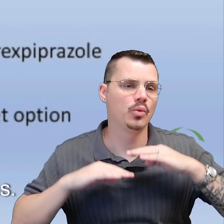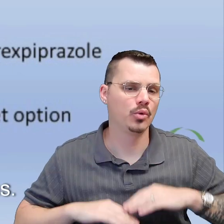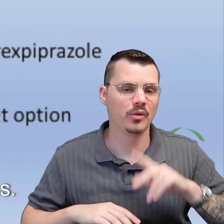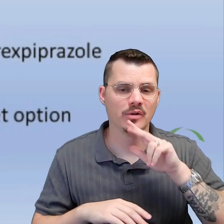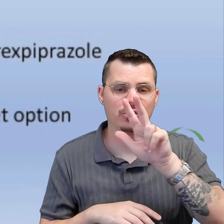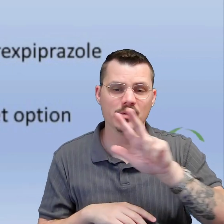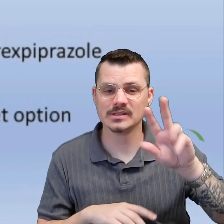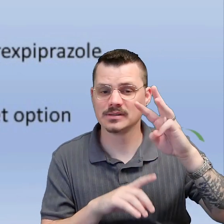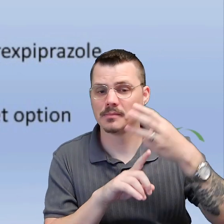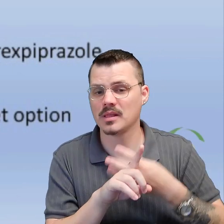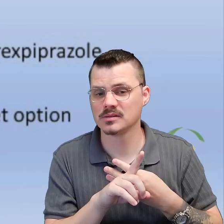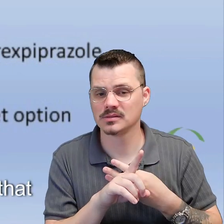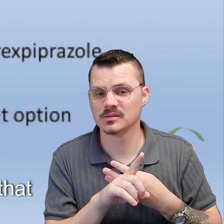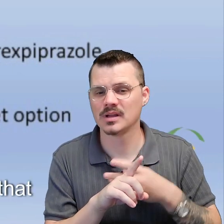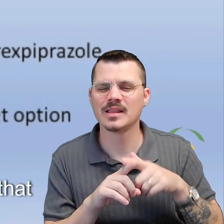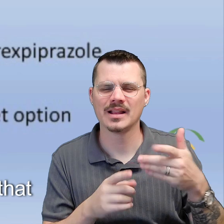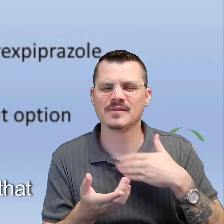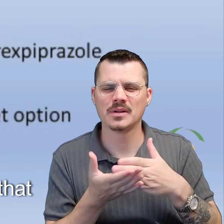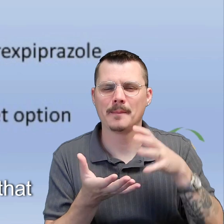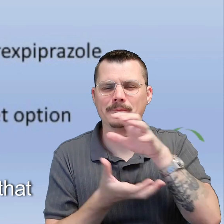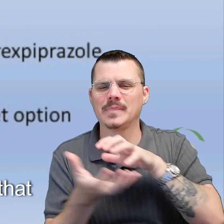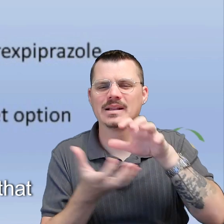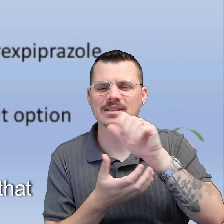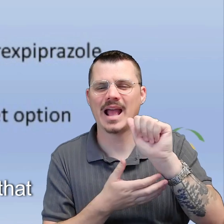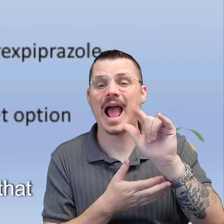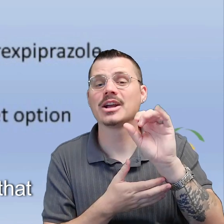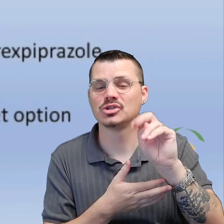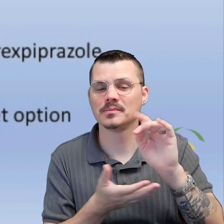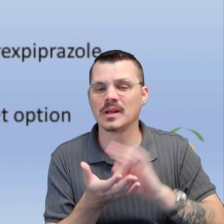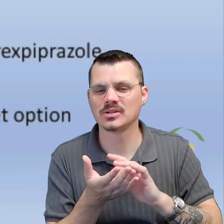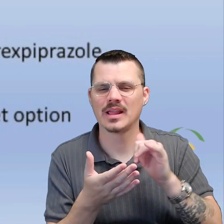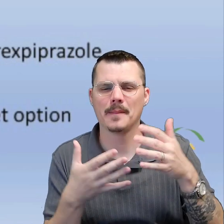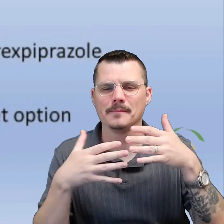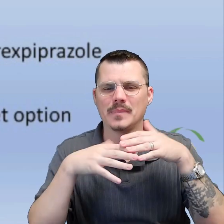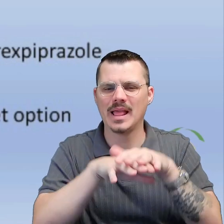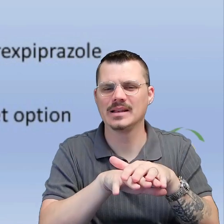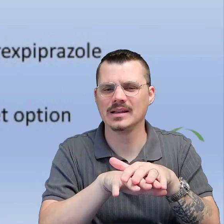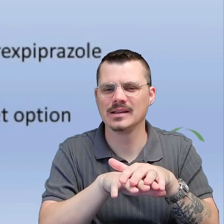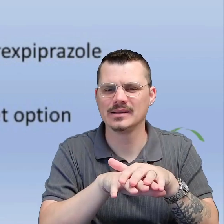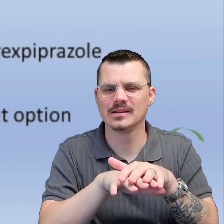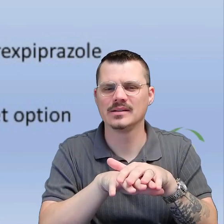6 months. And then there's mixed action medicines that are blended